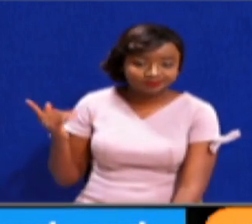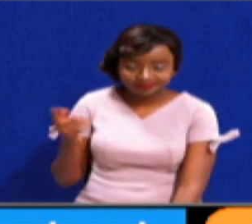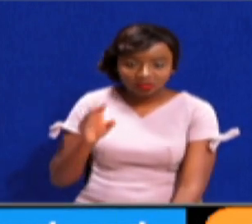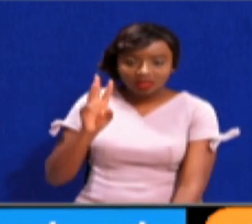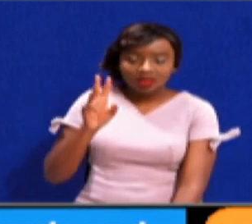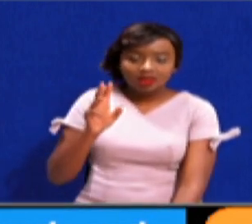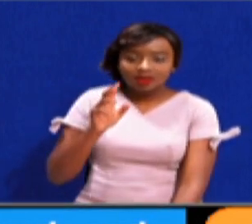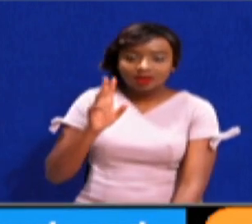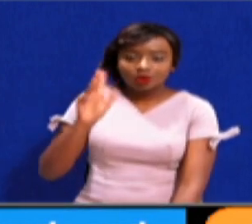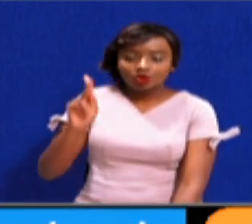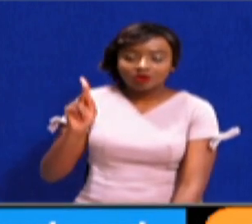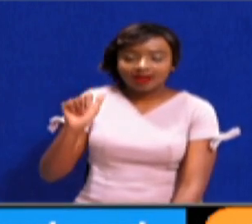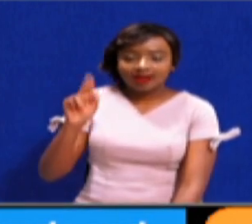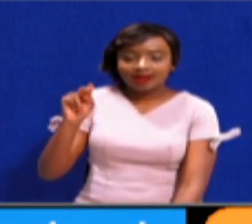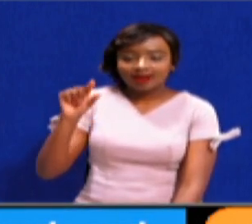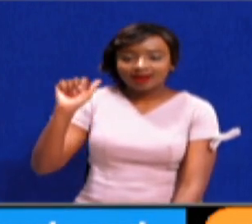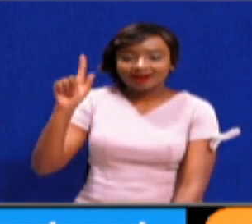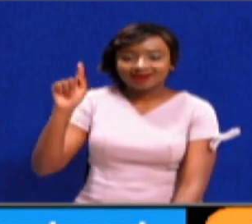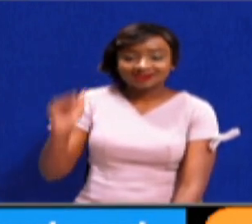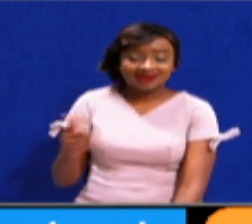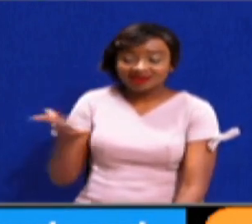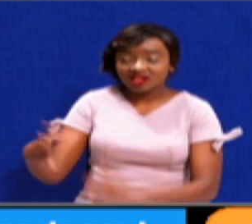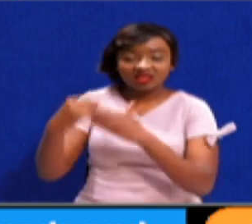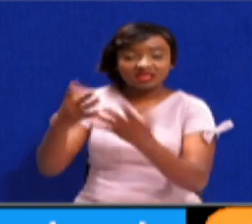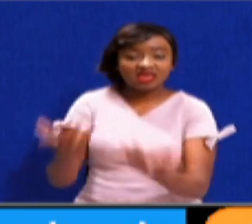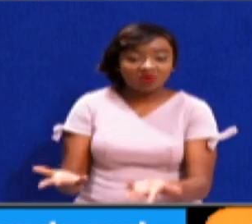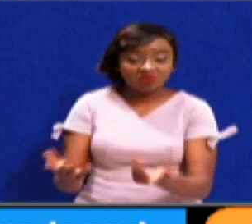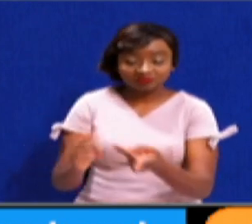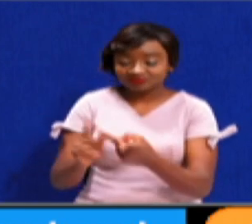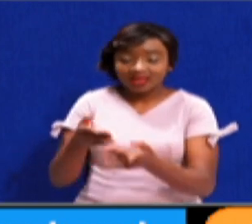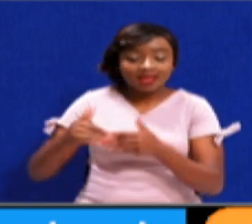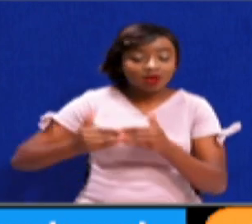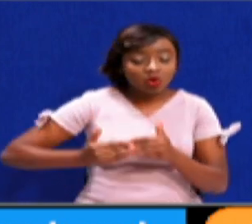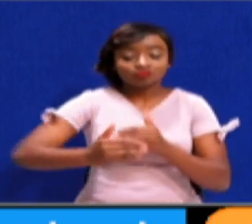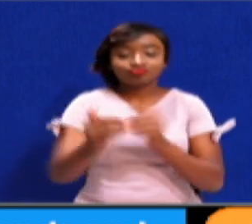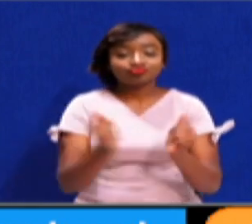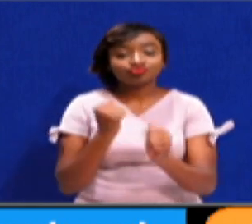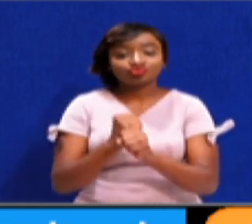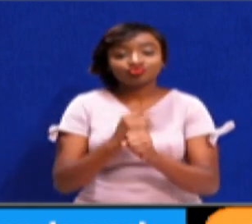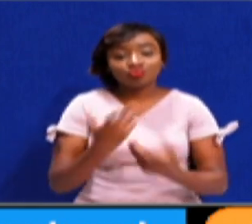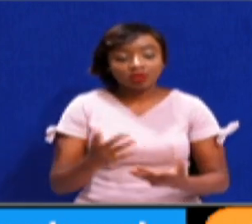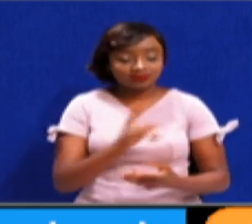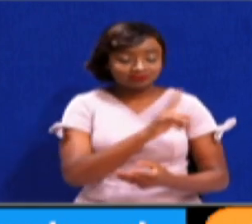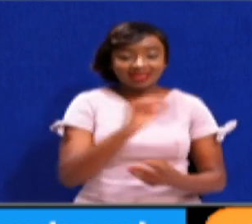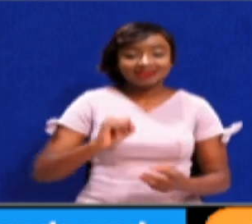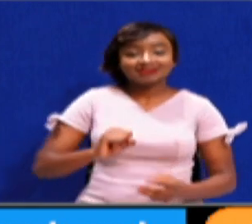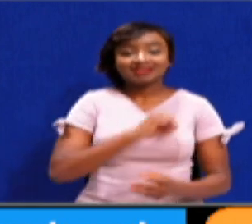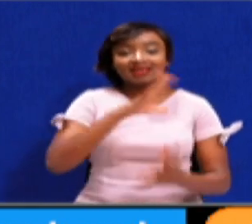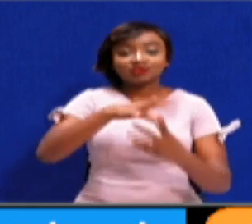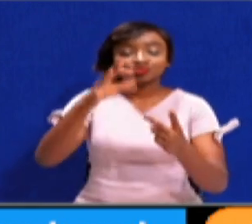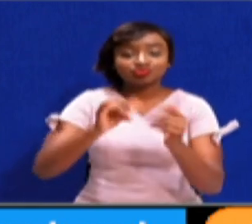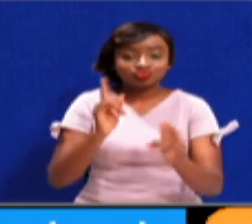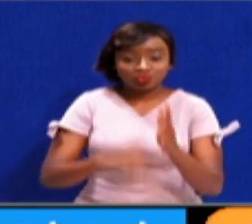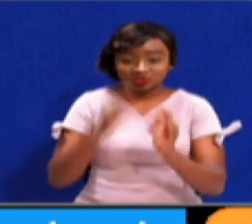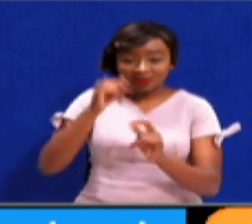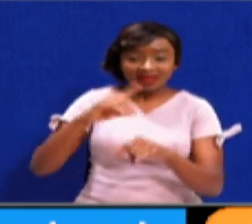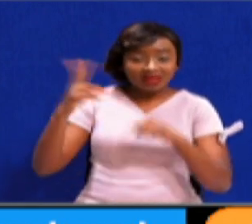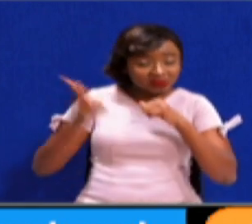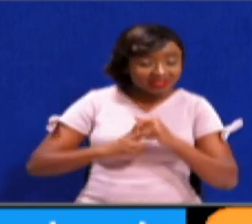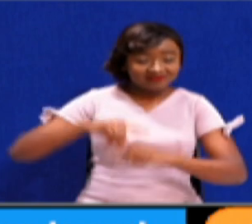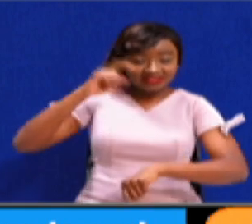that Kenyans are expecting to see. Mm-hmm. We are not seeing the direction that people are expecting the Senate to be taking in this matter. Seven times and